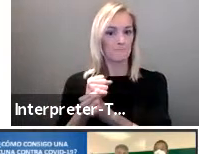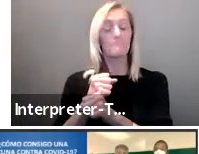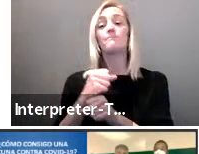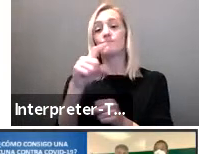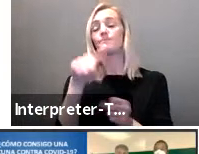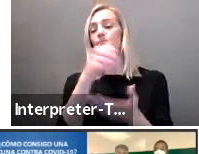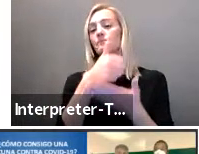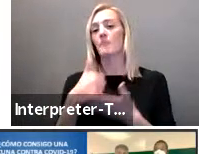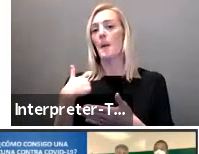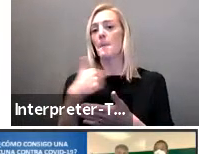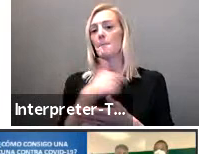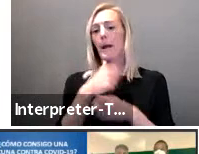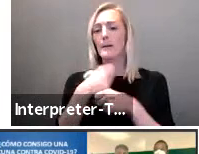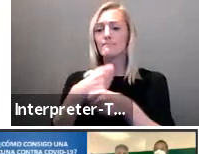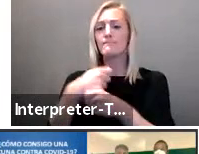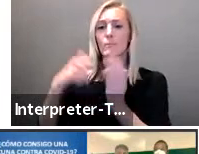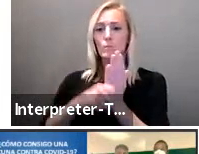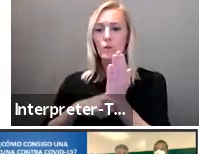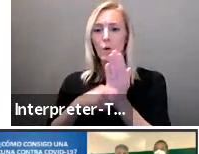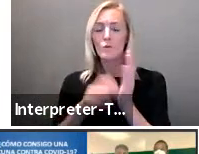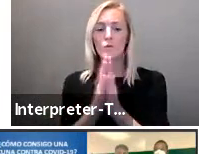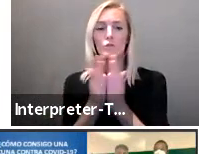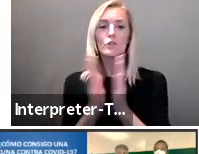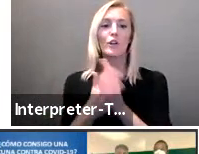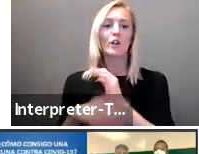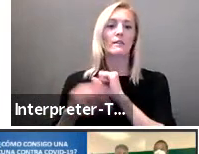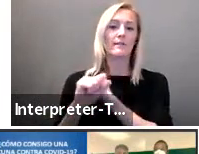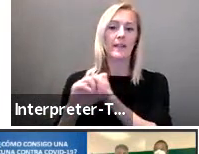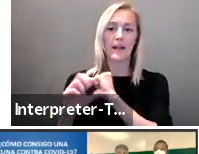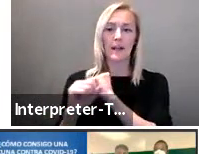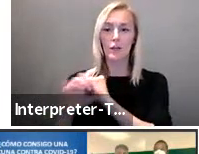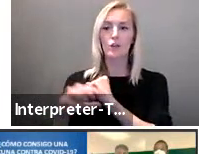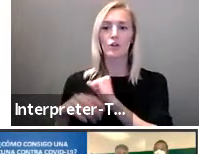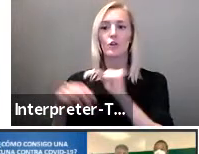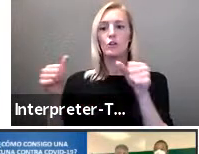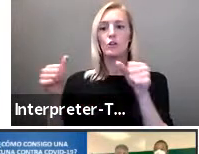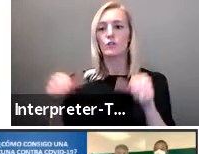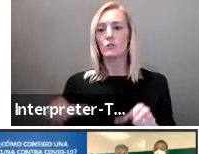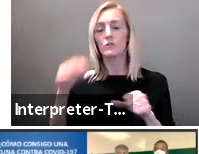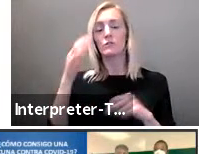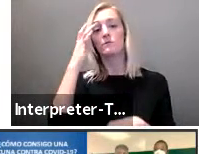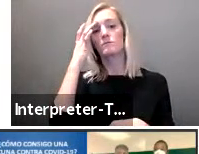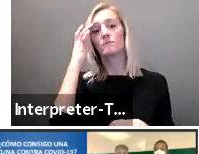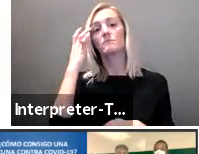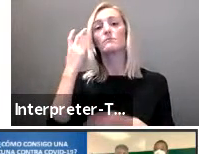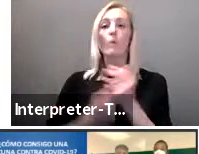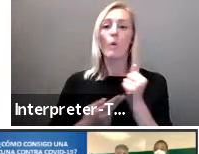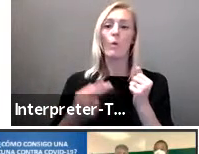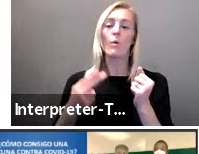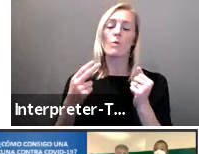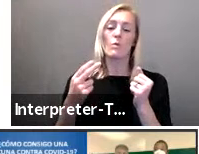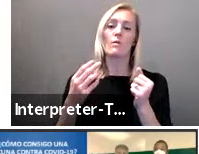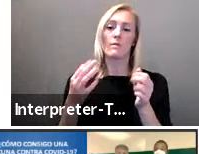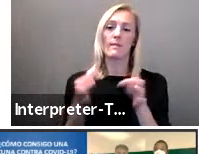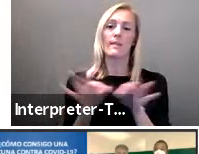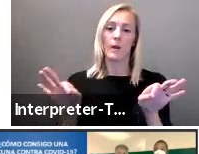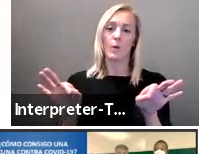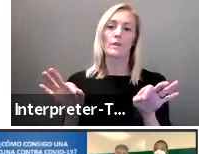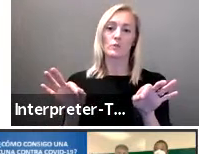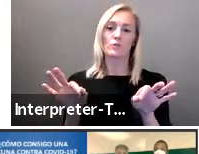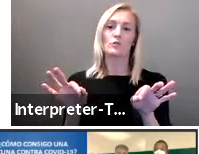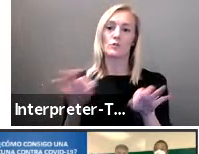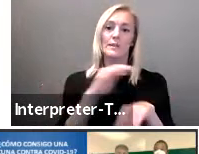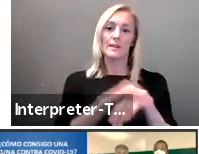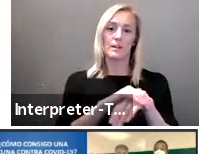produce brochures. They helped us put together flyers. They helped us do it in both language. So it's also